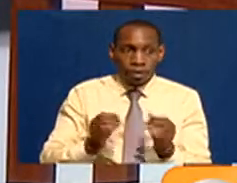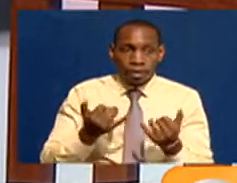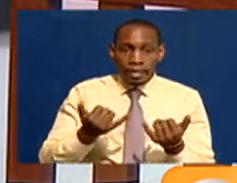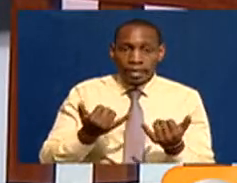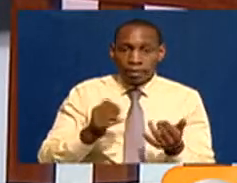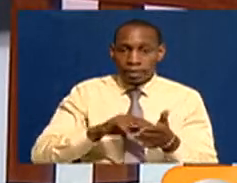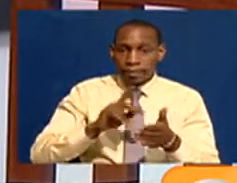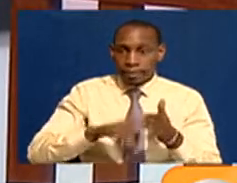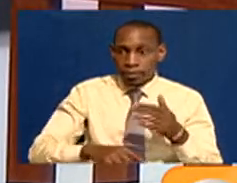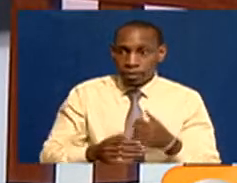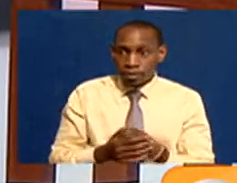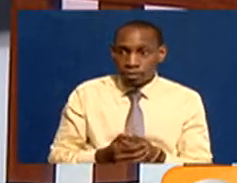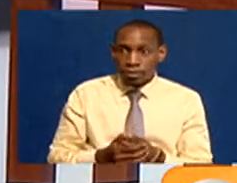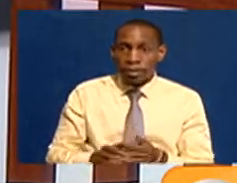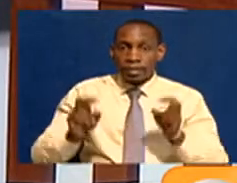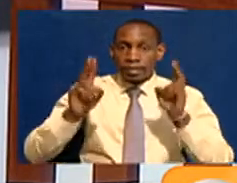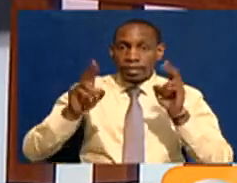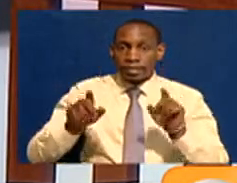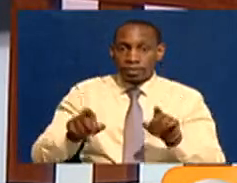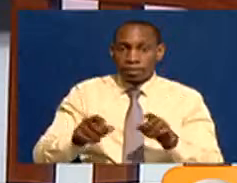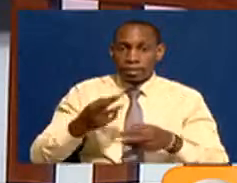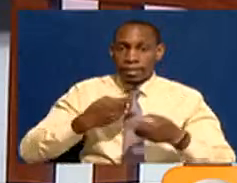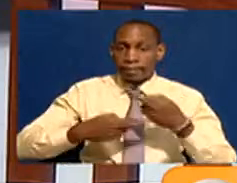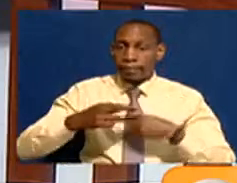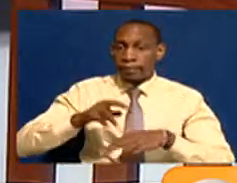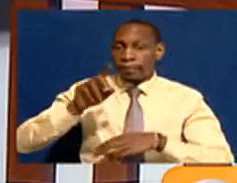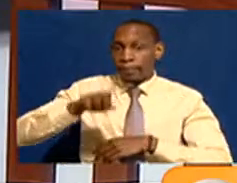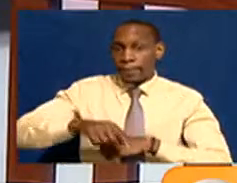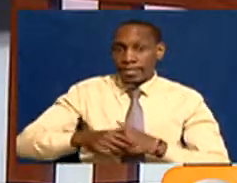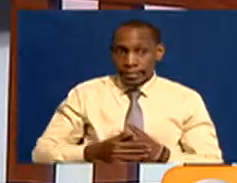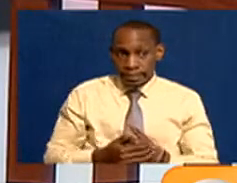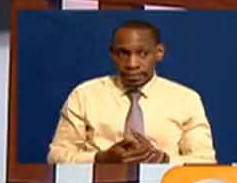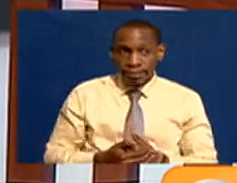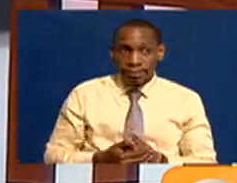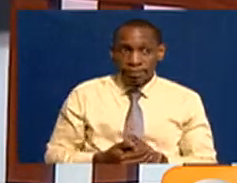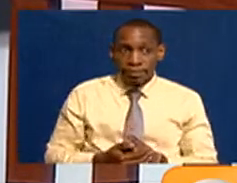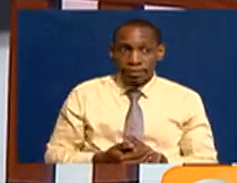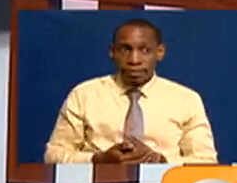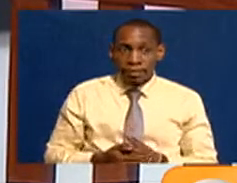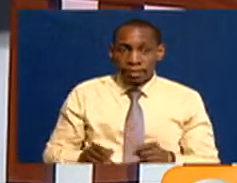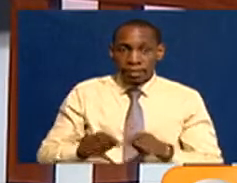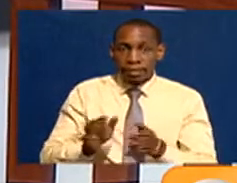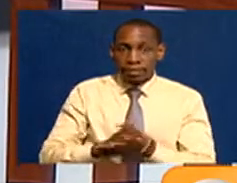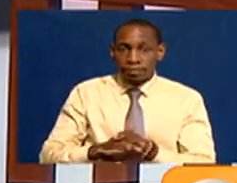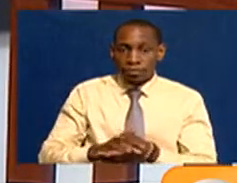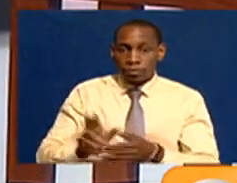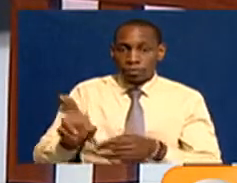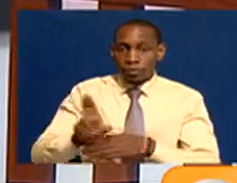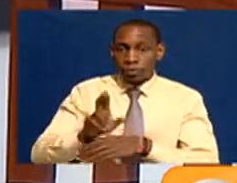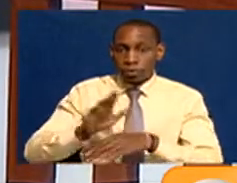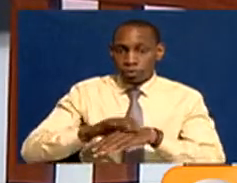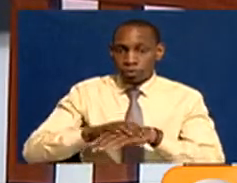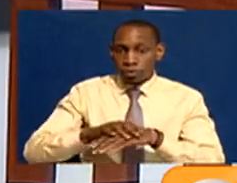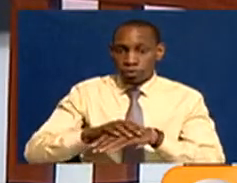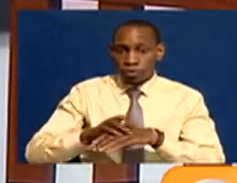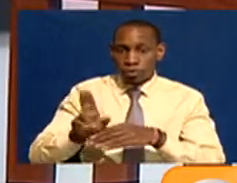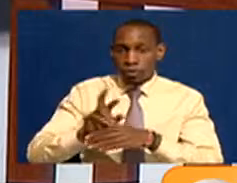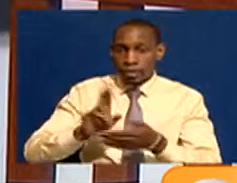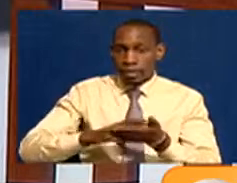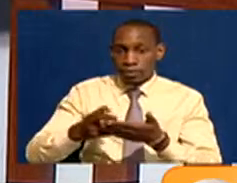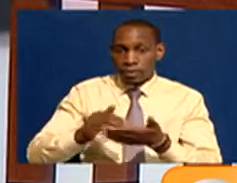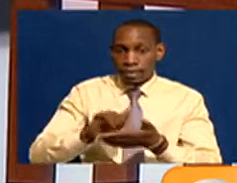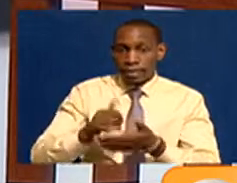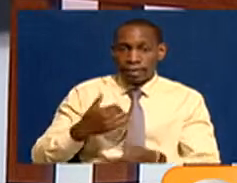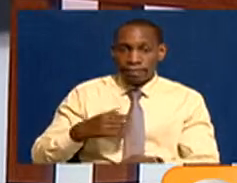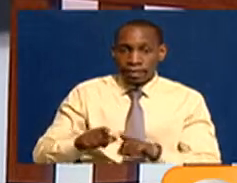therefore, it is an issue that has to be reviewed. And just making good use of resources that are available. And the